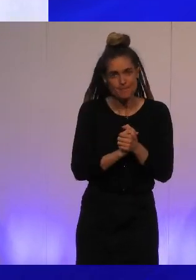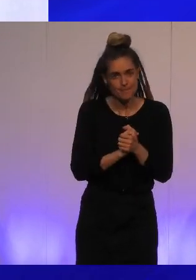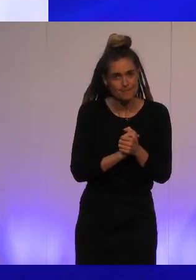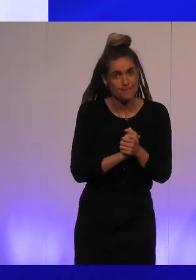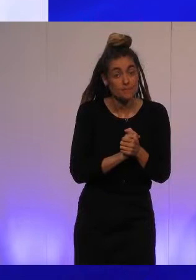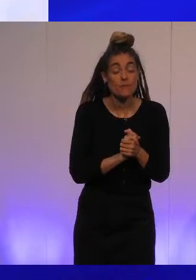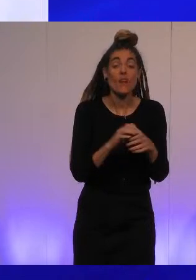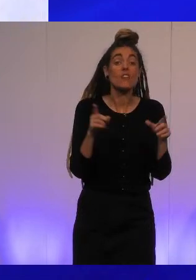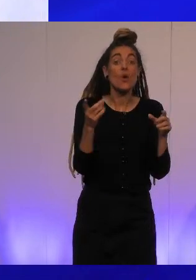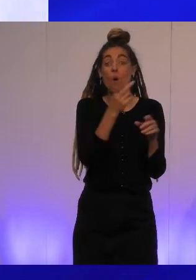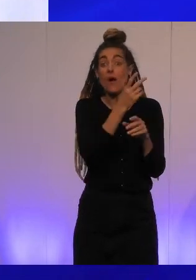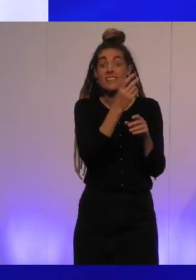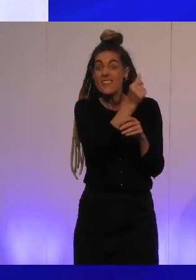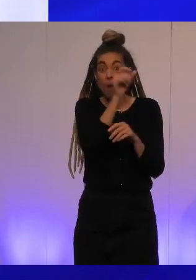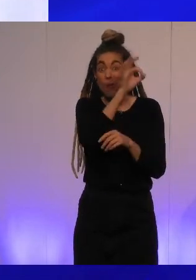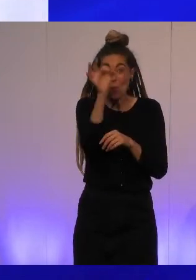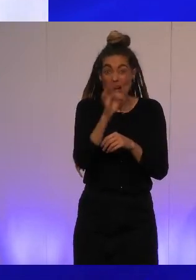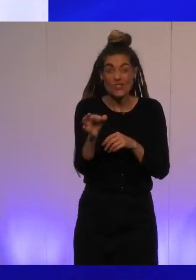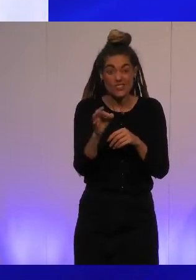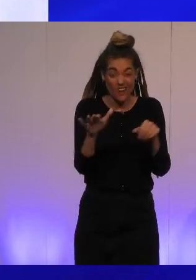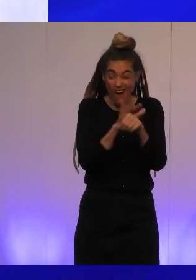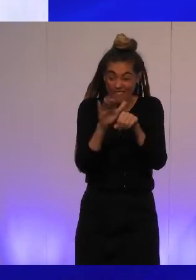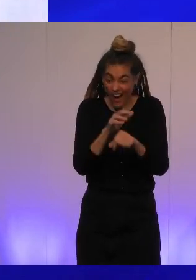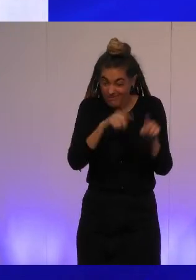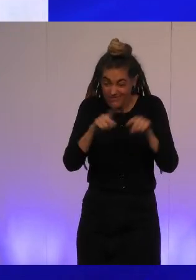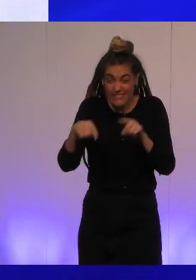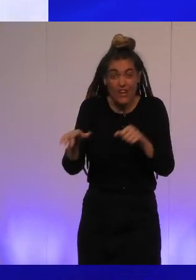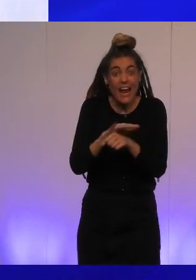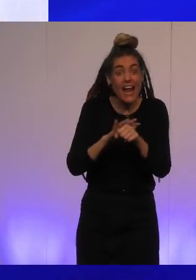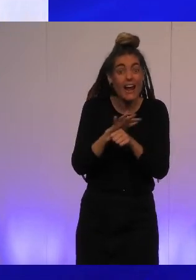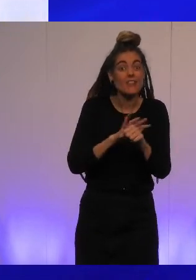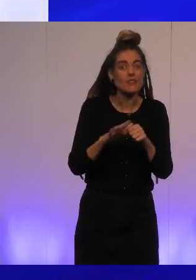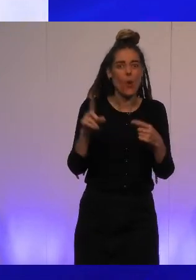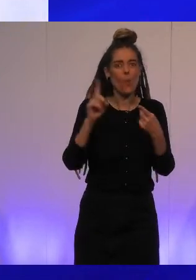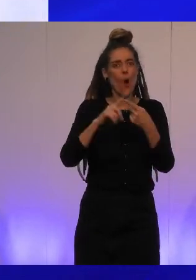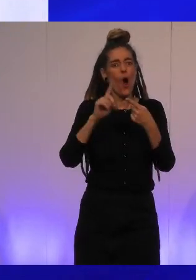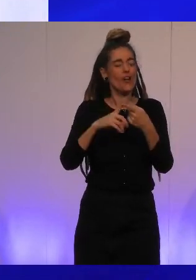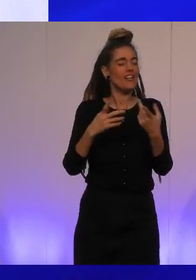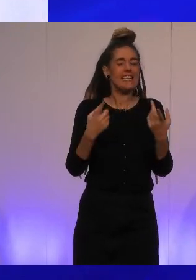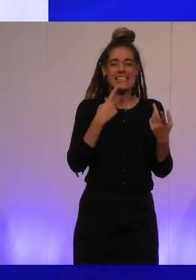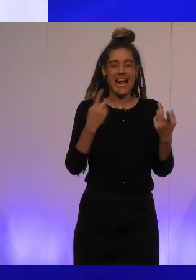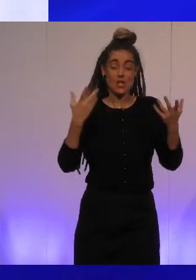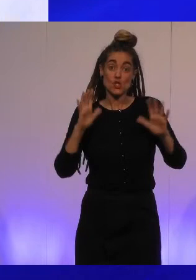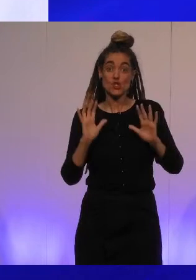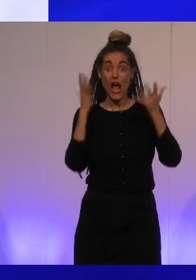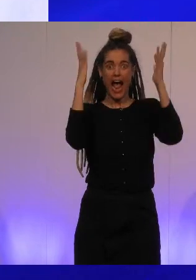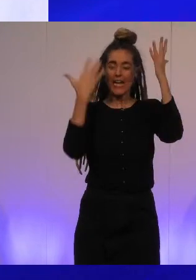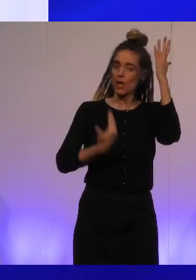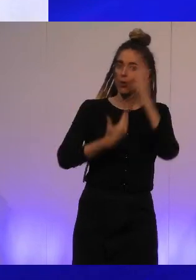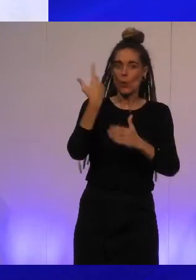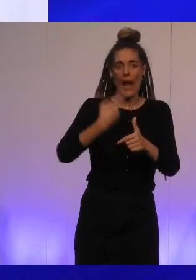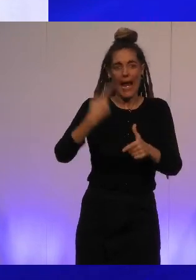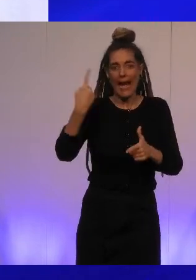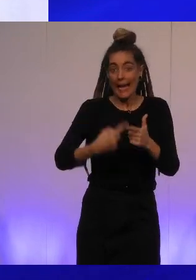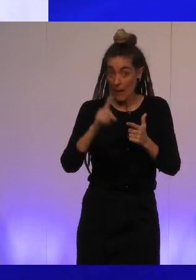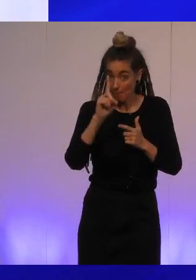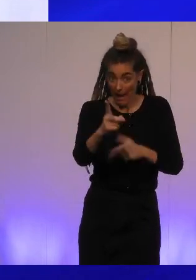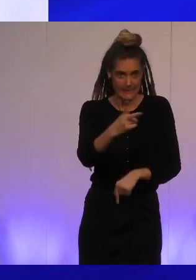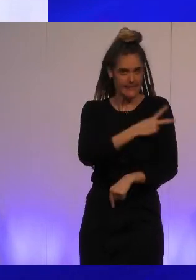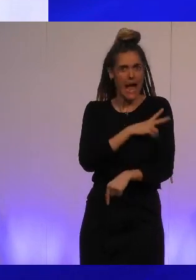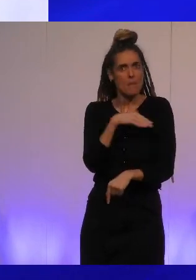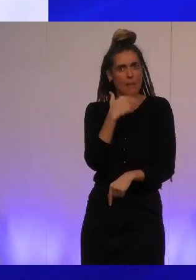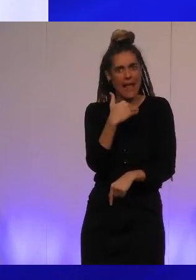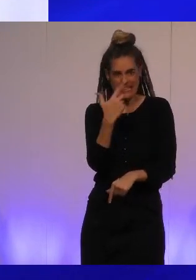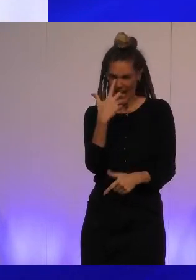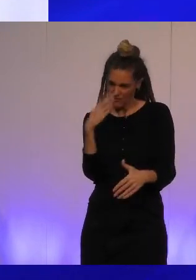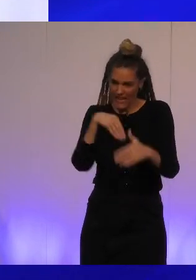touch a few areas. So one of them kind of says, but more eloquently, we're going to have a shiny new A&E, but will we have enough staff to run it and for